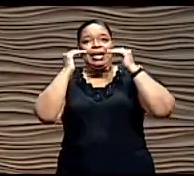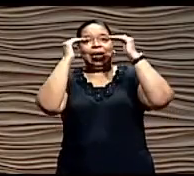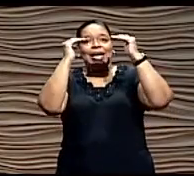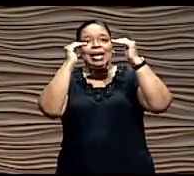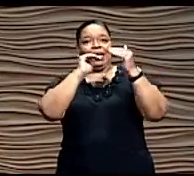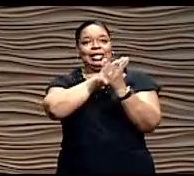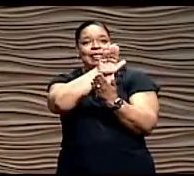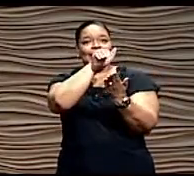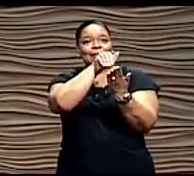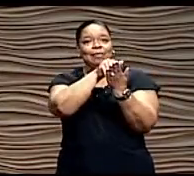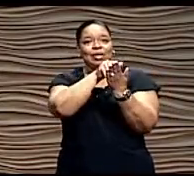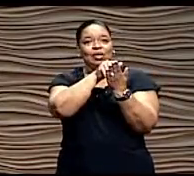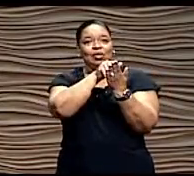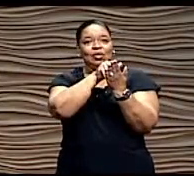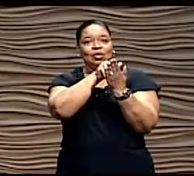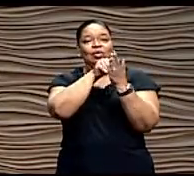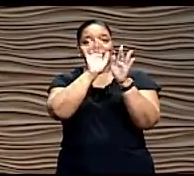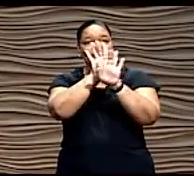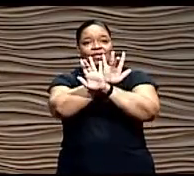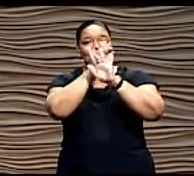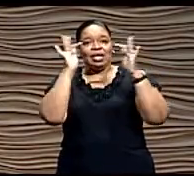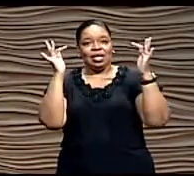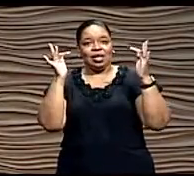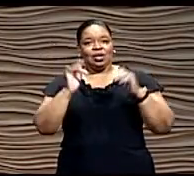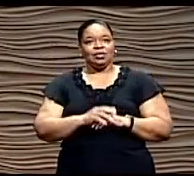middle of the air.